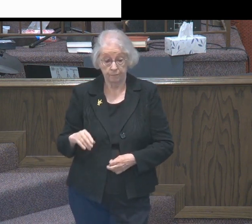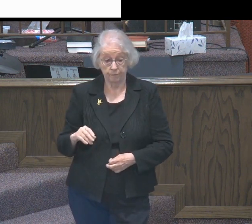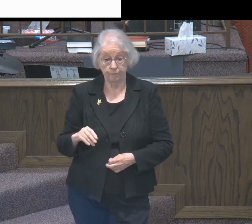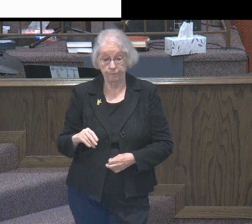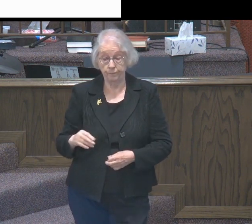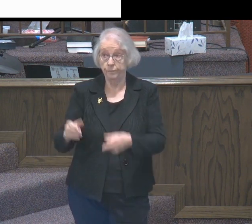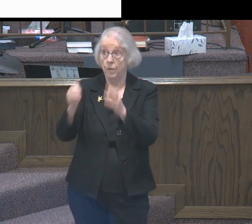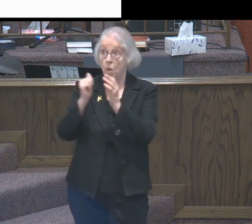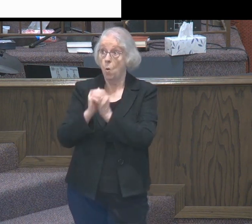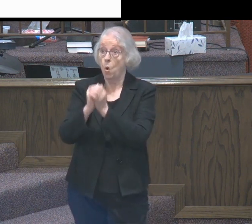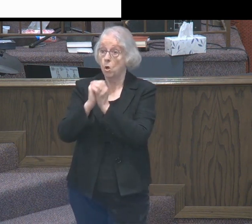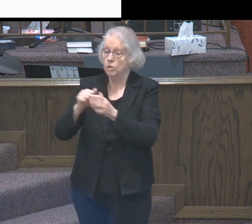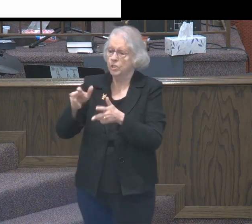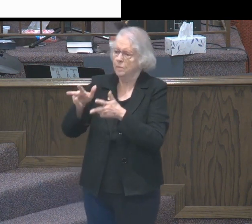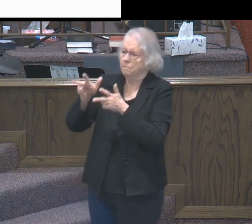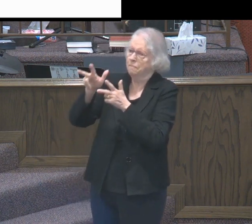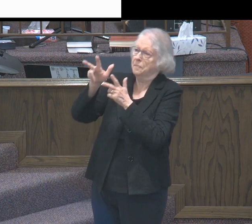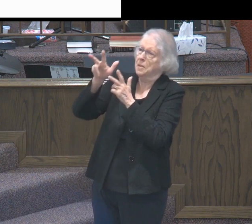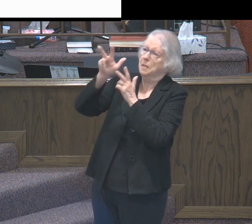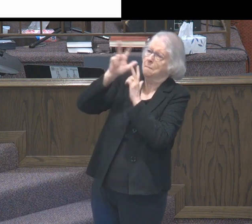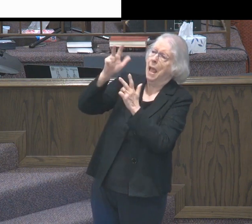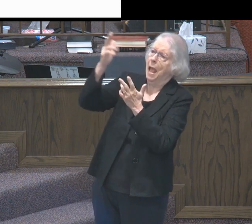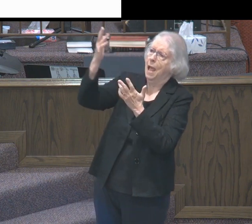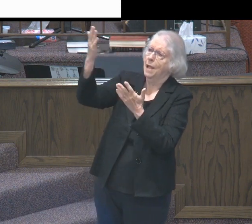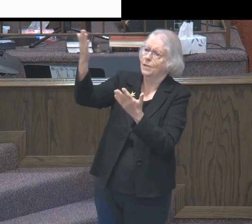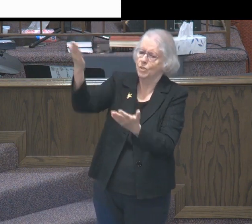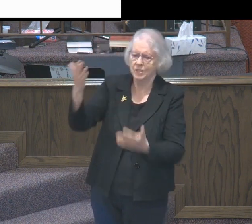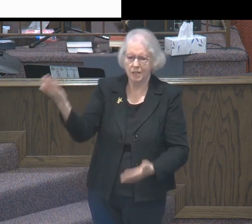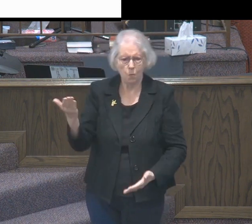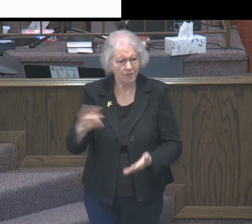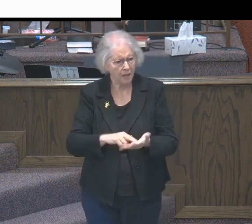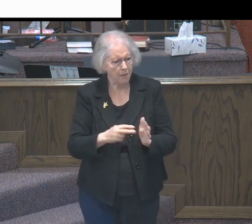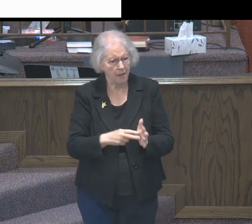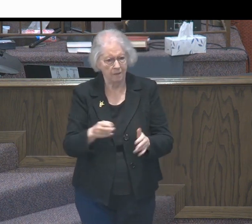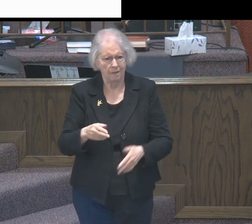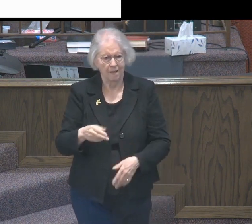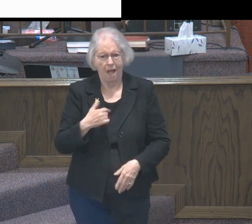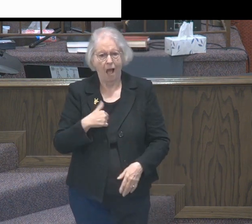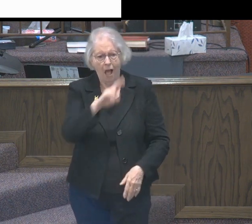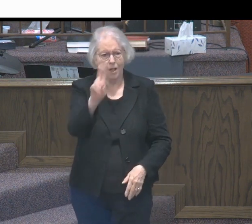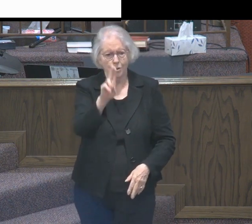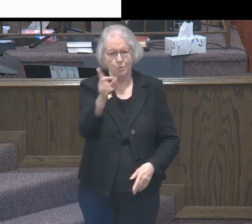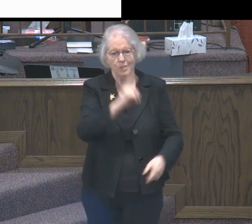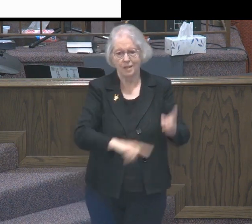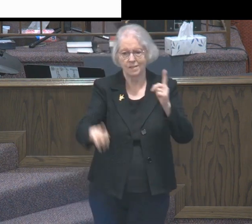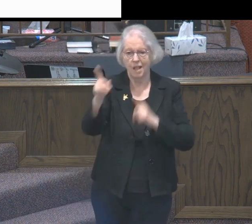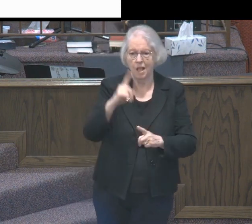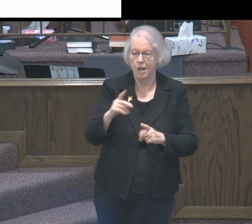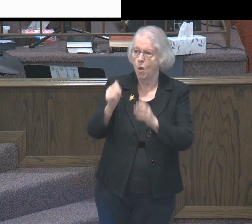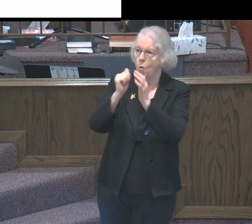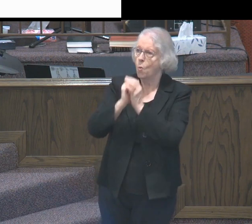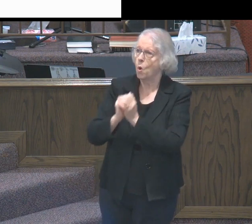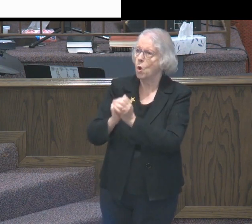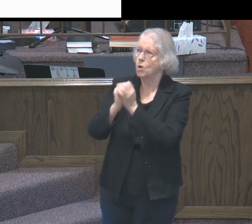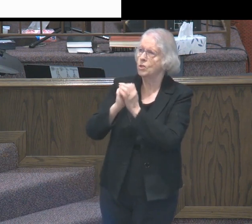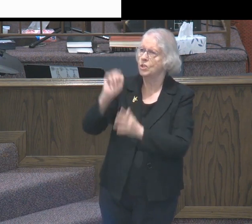to you? Again, it's that your interpretation of majesty. But he came to fulfill the essence